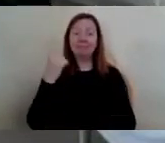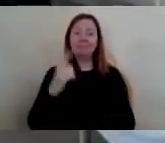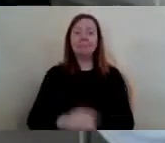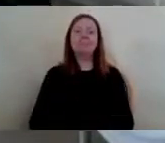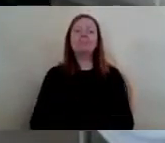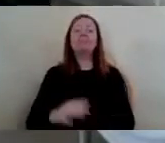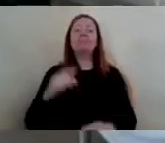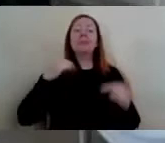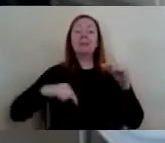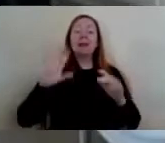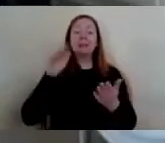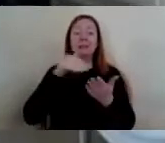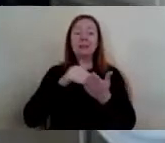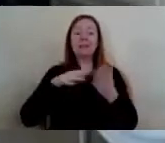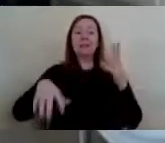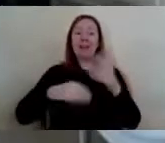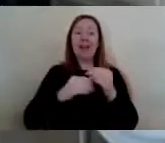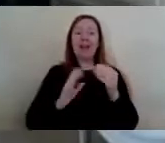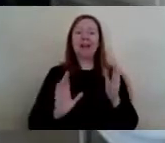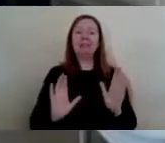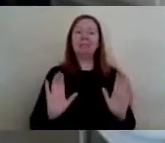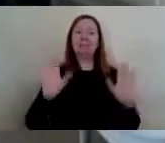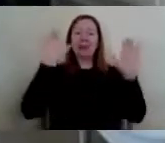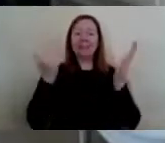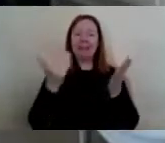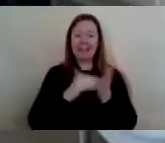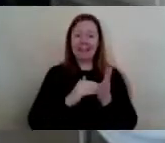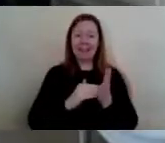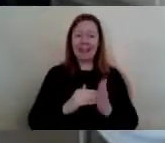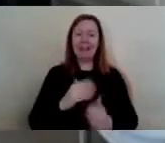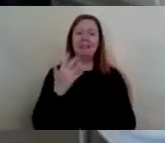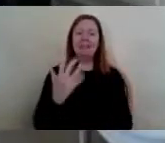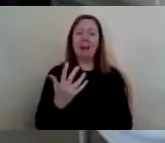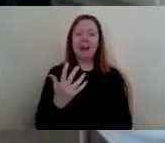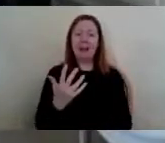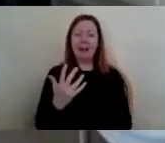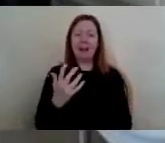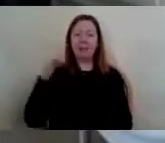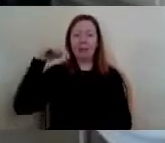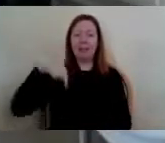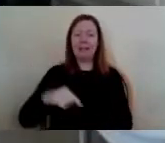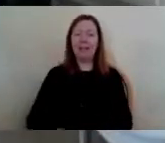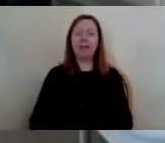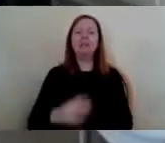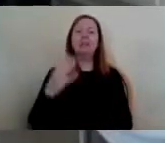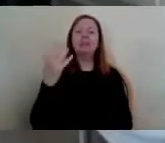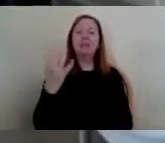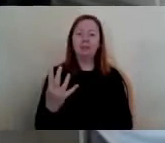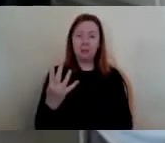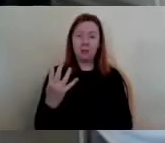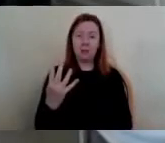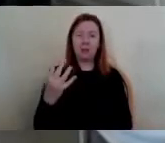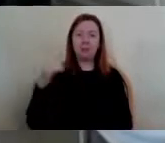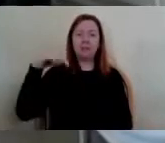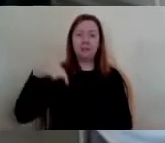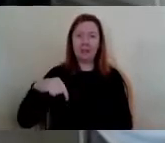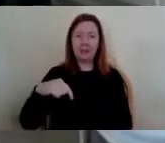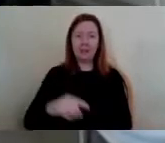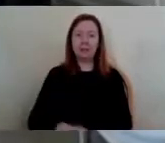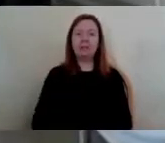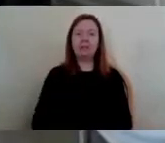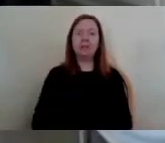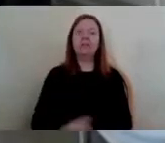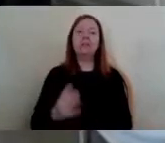Now back to the center, we're gonna add those presses again. So we're pressing overhead for 5 and back down and 4 and